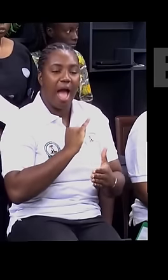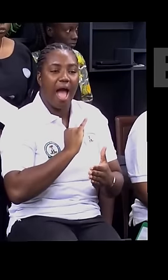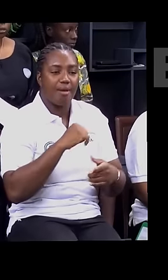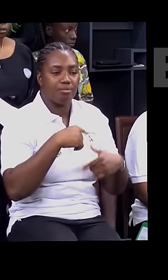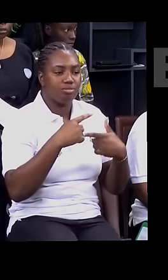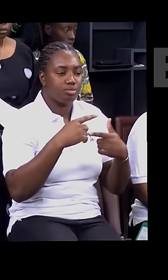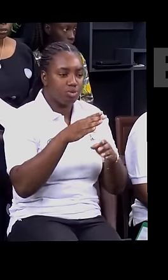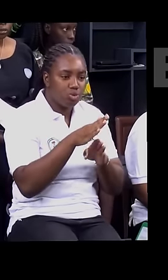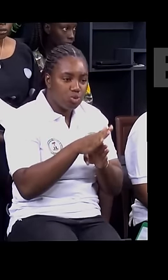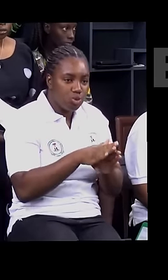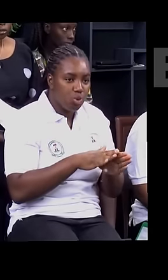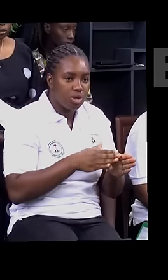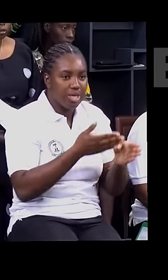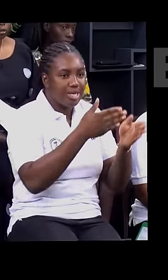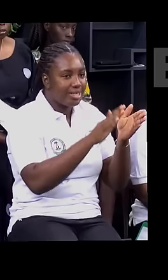risk because